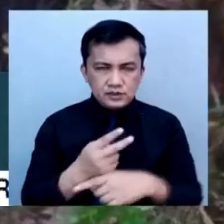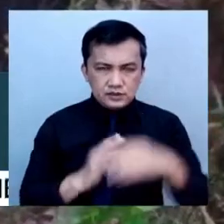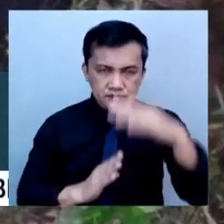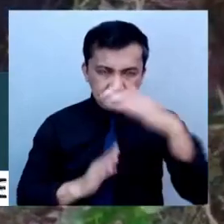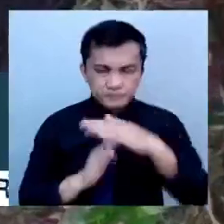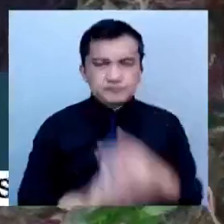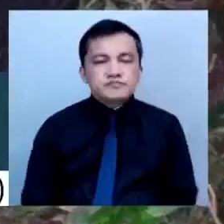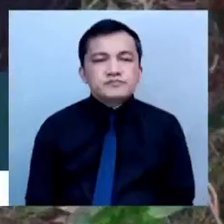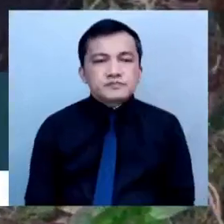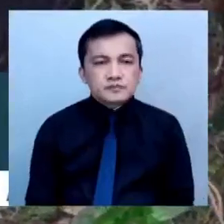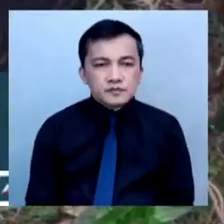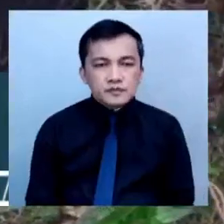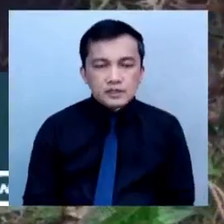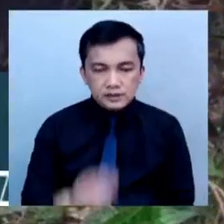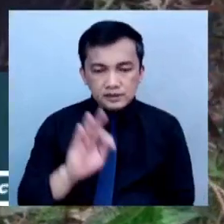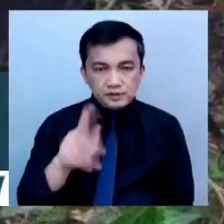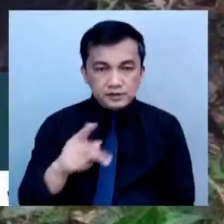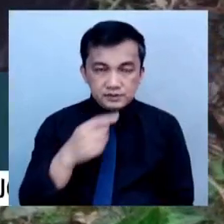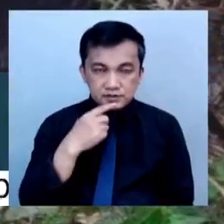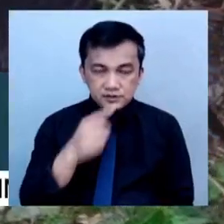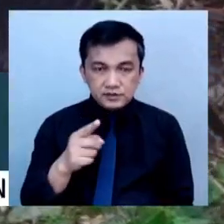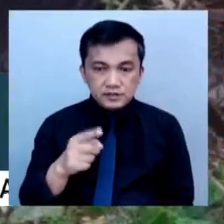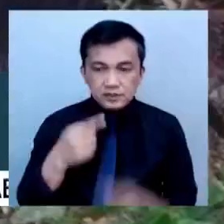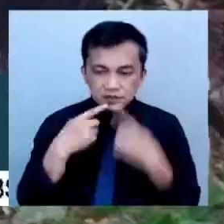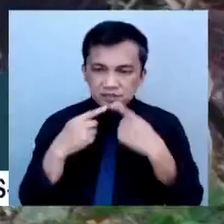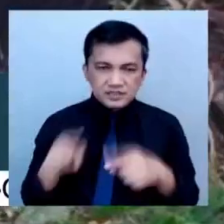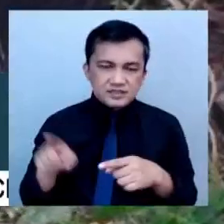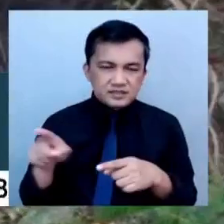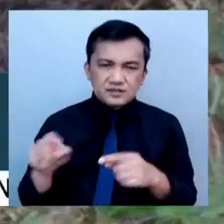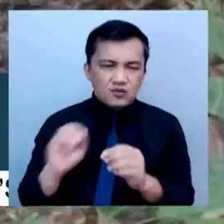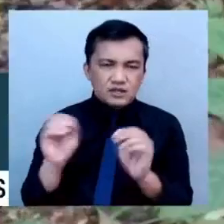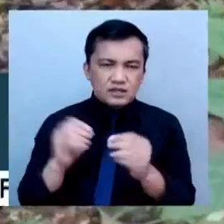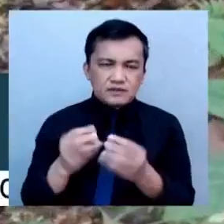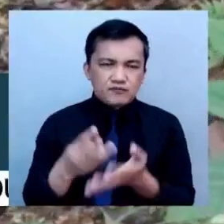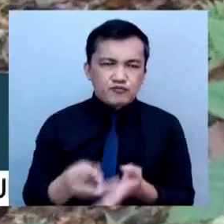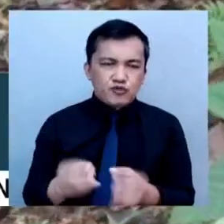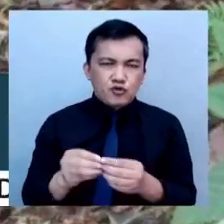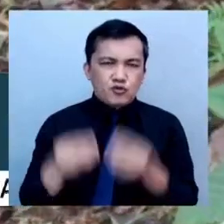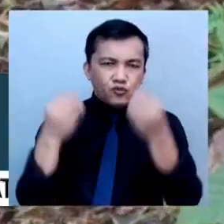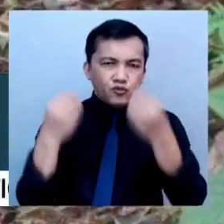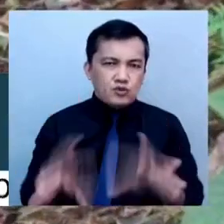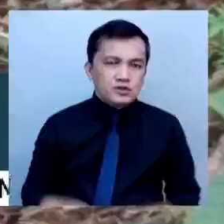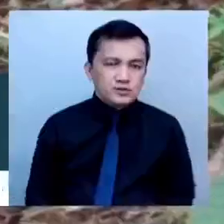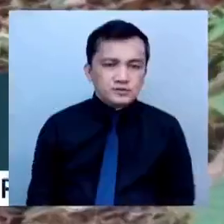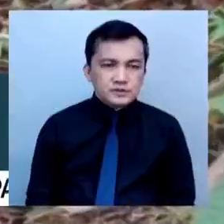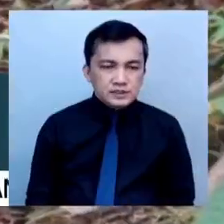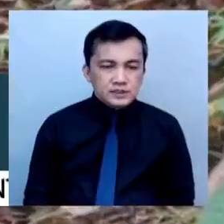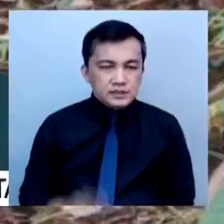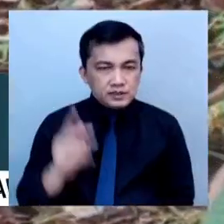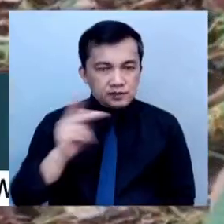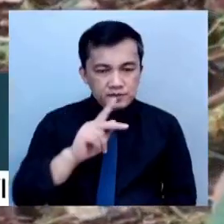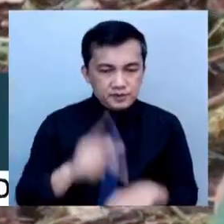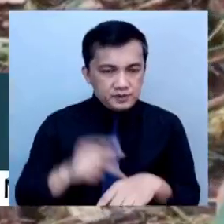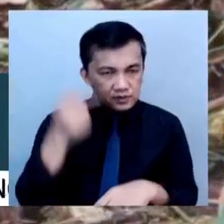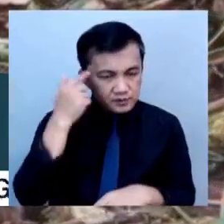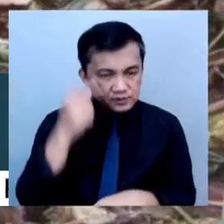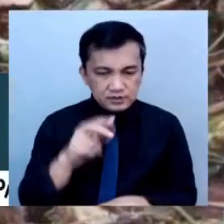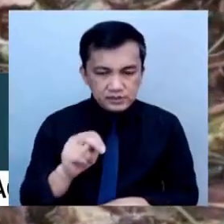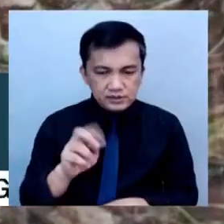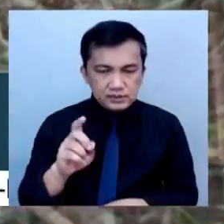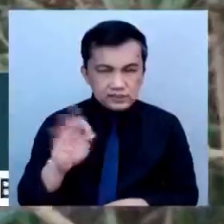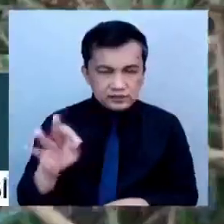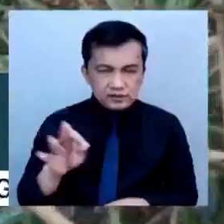truce. The AFP insists that declaration was meaningless. It adds, while the Philippine government and the National Democratic Front agreed to